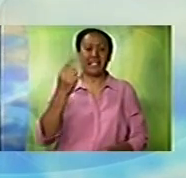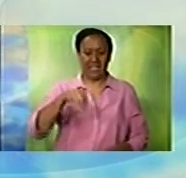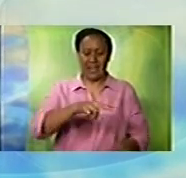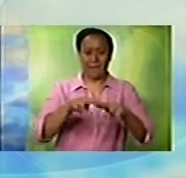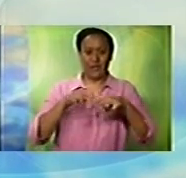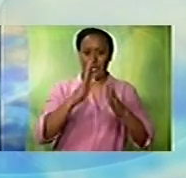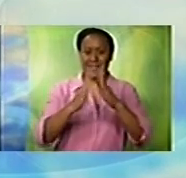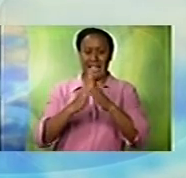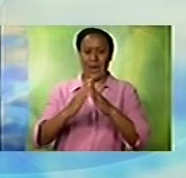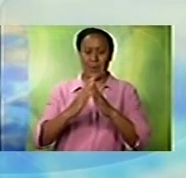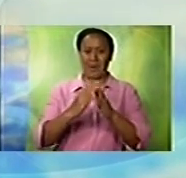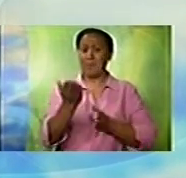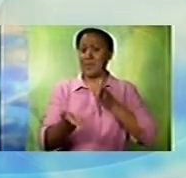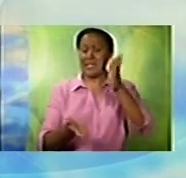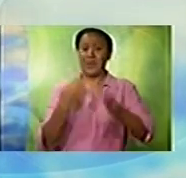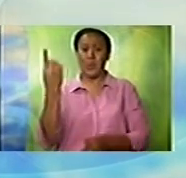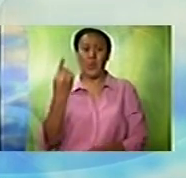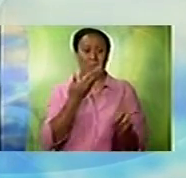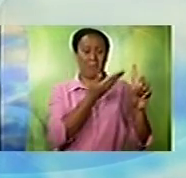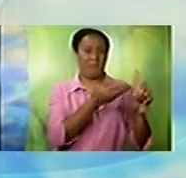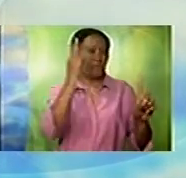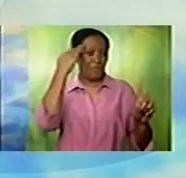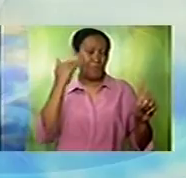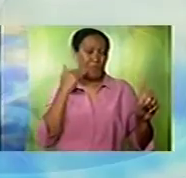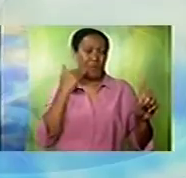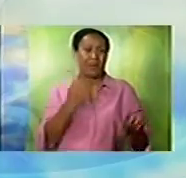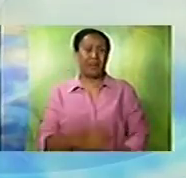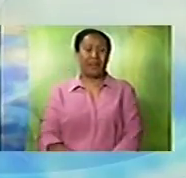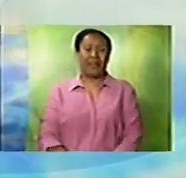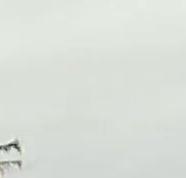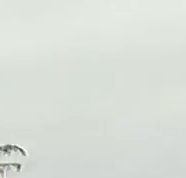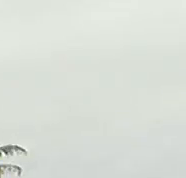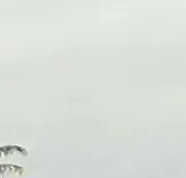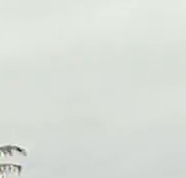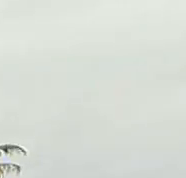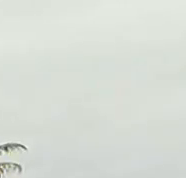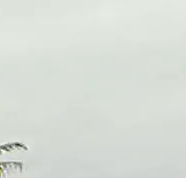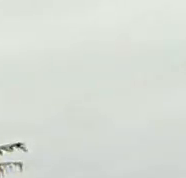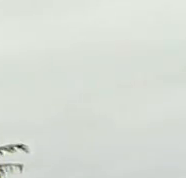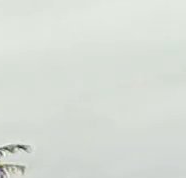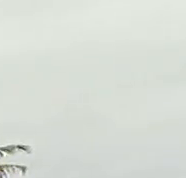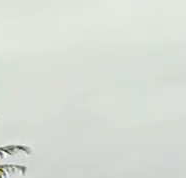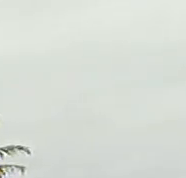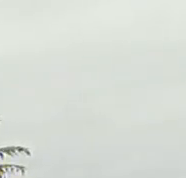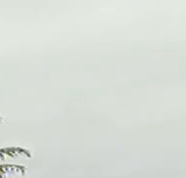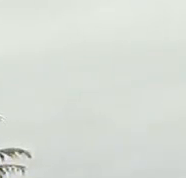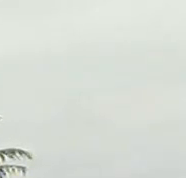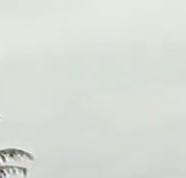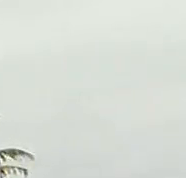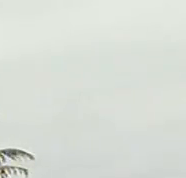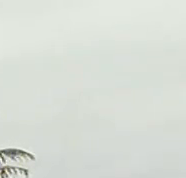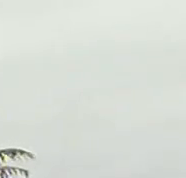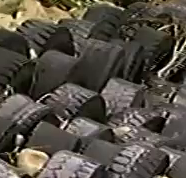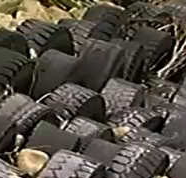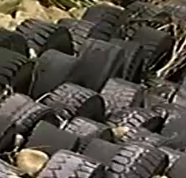in the Pacific and was presented in Changwon in Korea. A photograph competition depicting the effects of